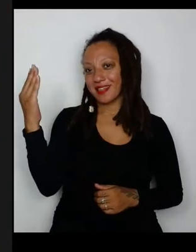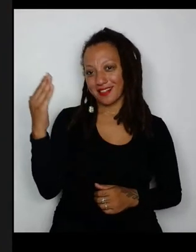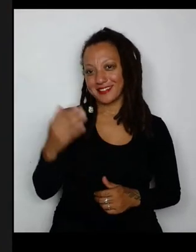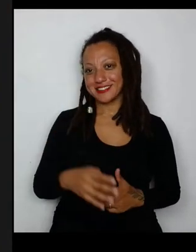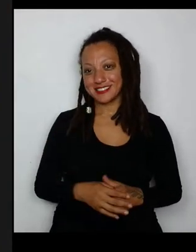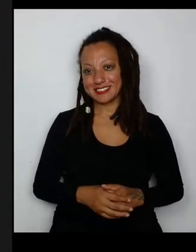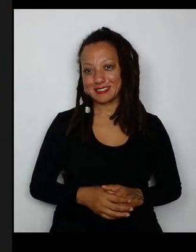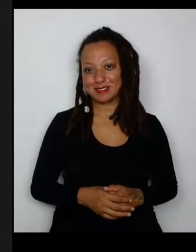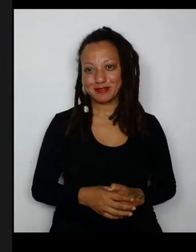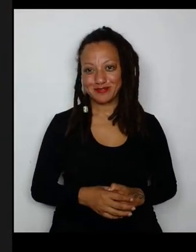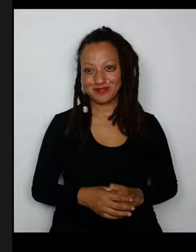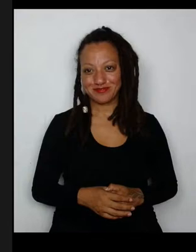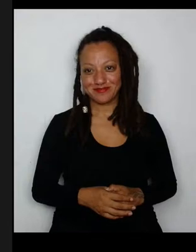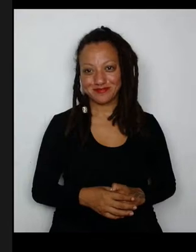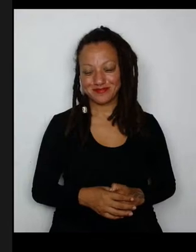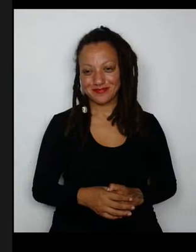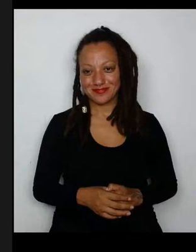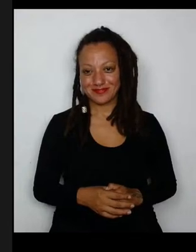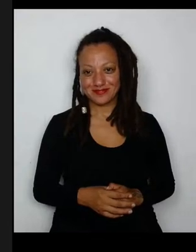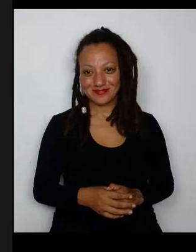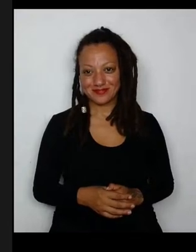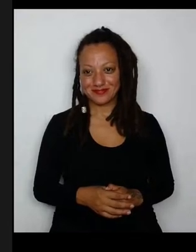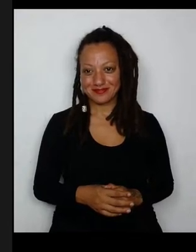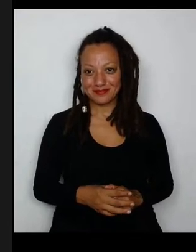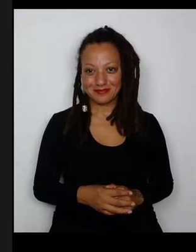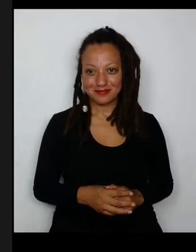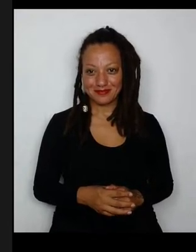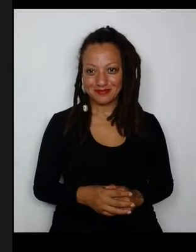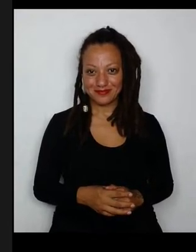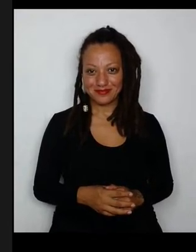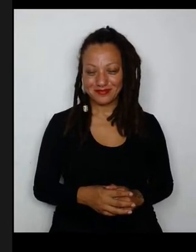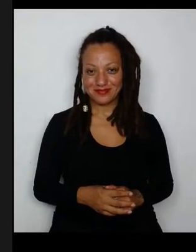thank you very much uh fernando